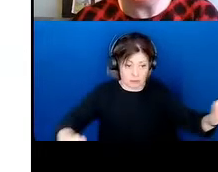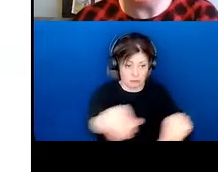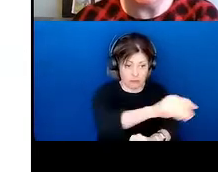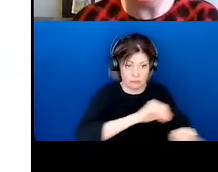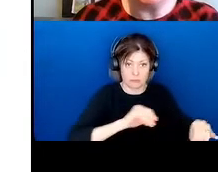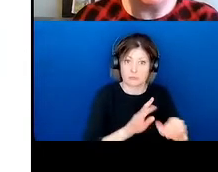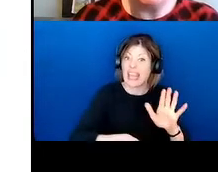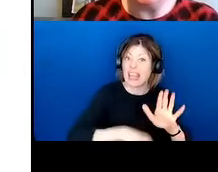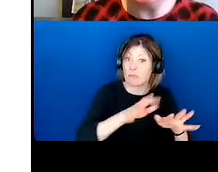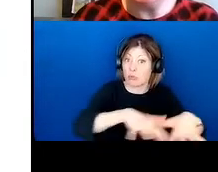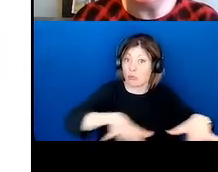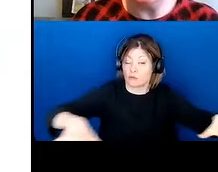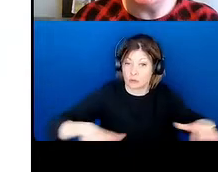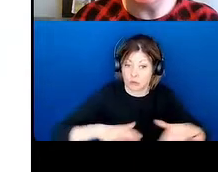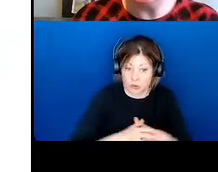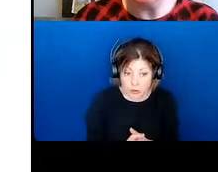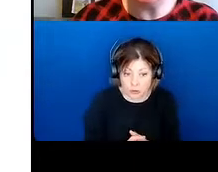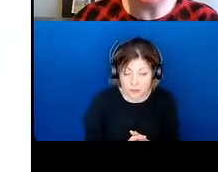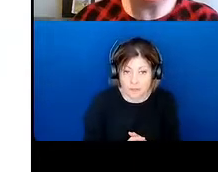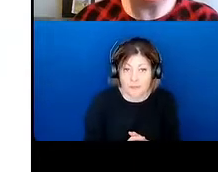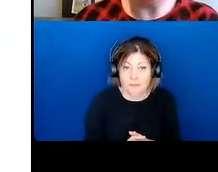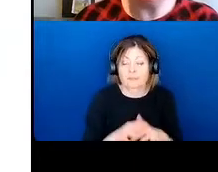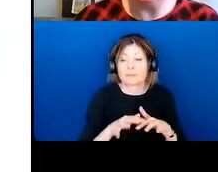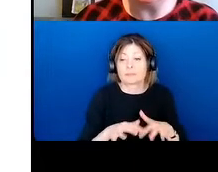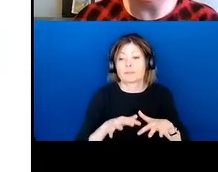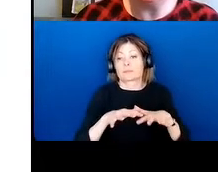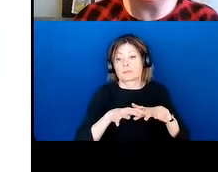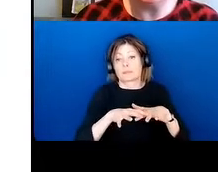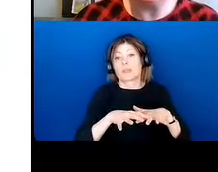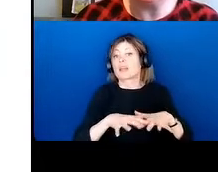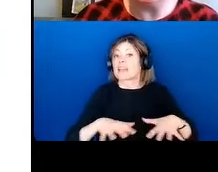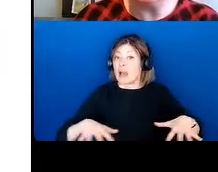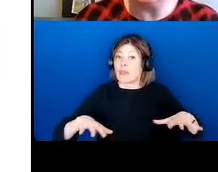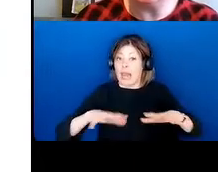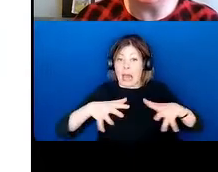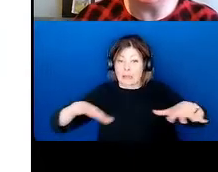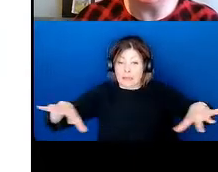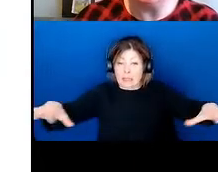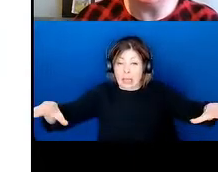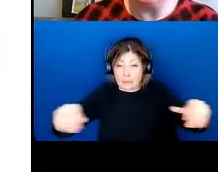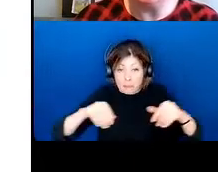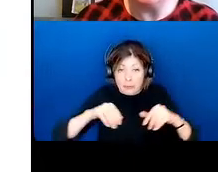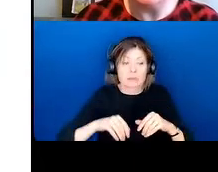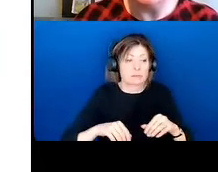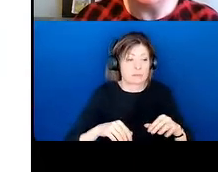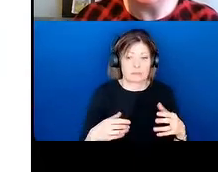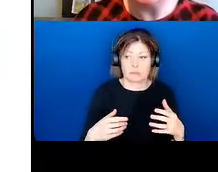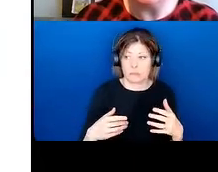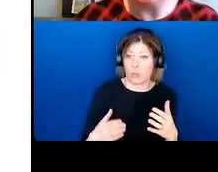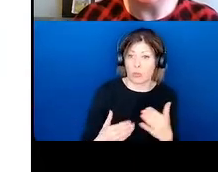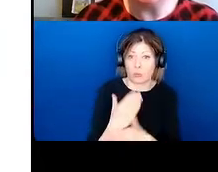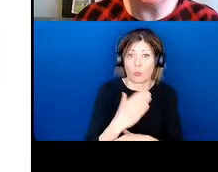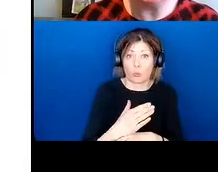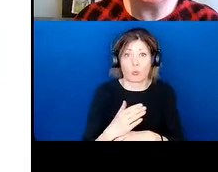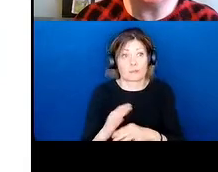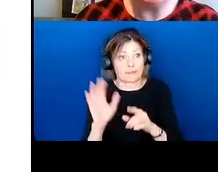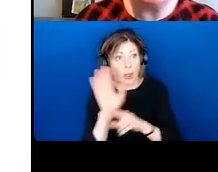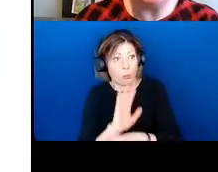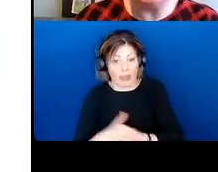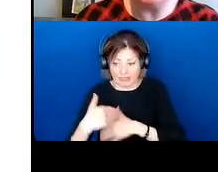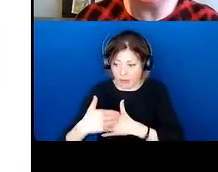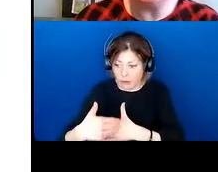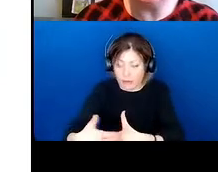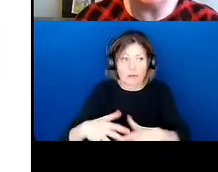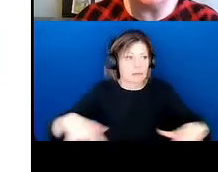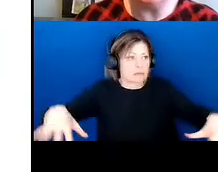The Painshill landscape and its restored plantings change constantly throughout the seasons. This calendar charts some